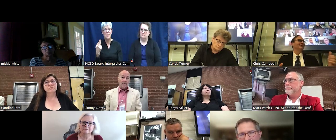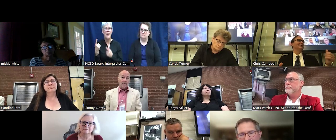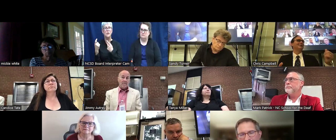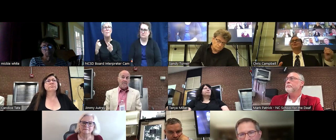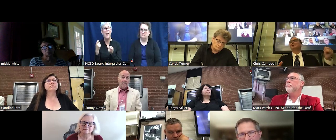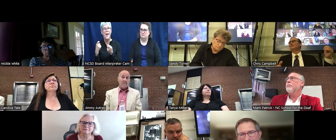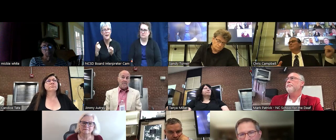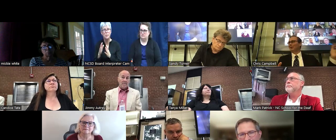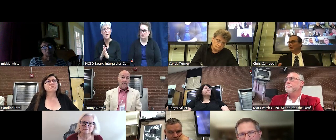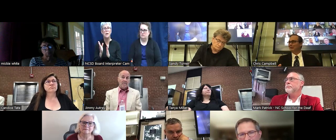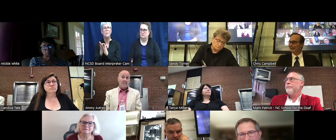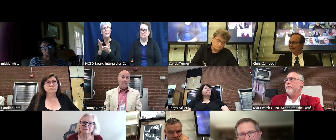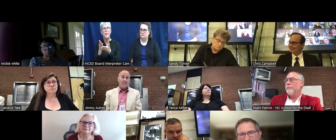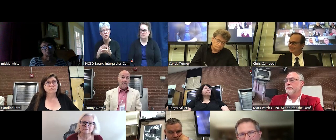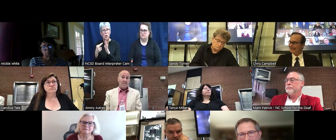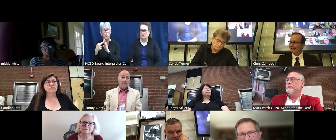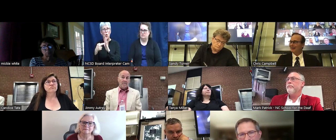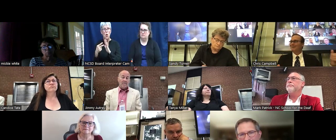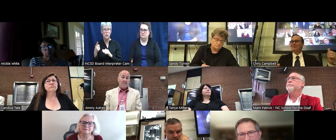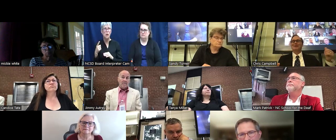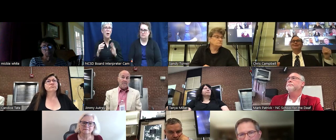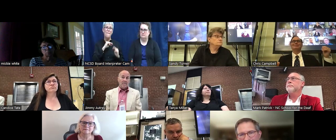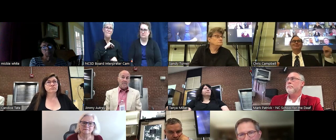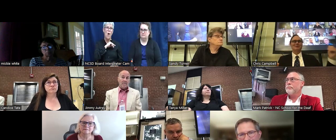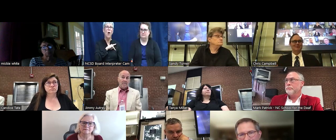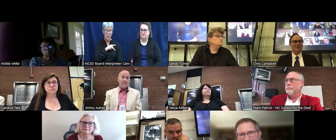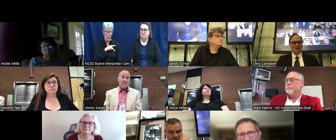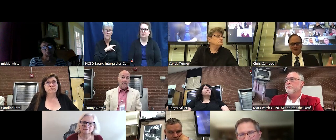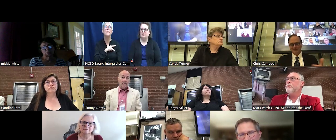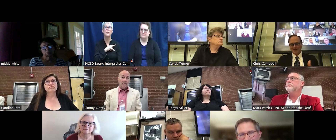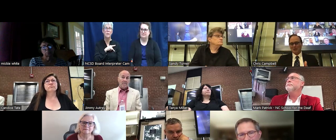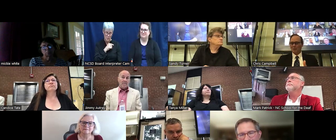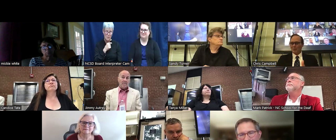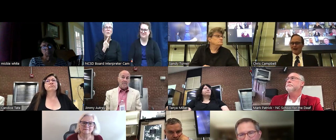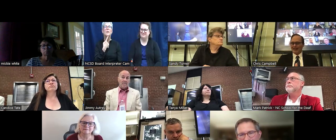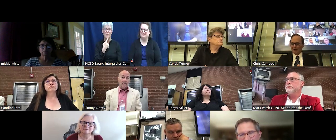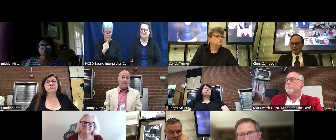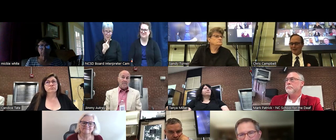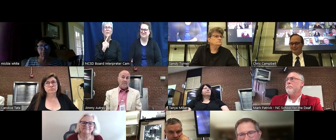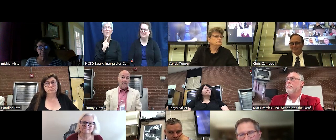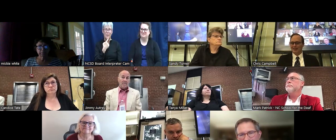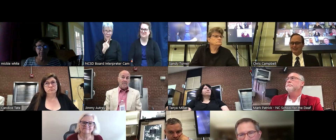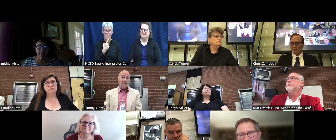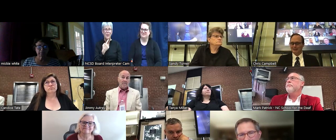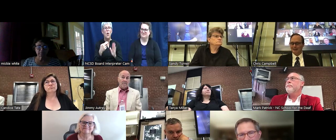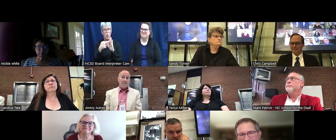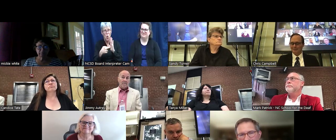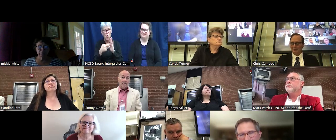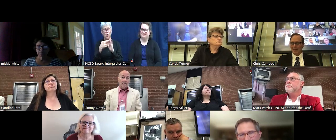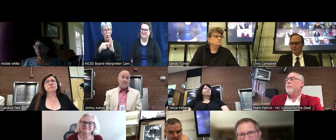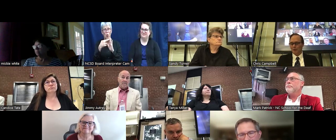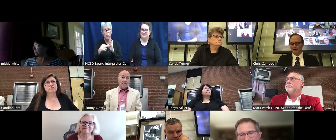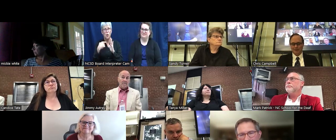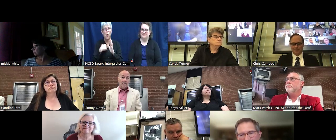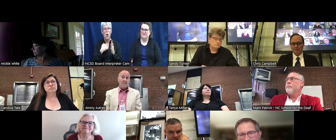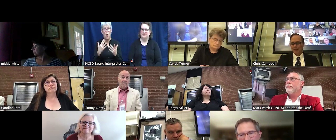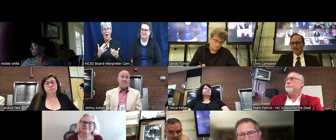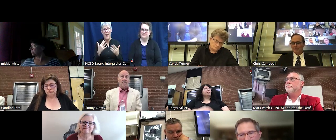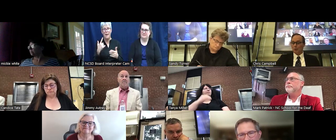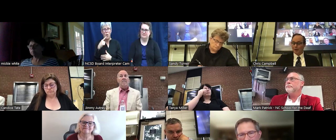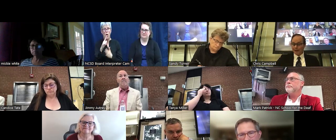creation rules? Mark is shaking his head, all of their budget approval rules. We're waiting on the legislation for that as well,